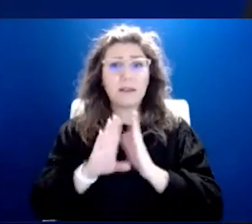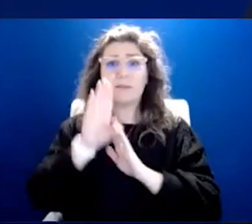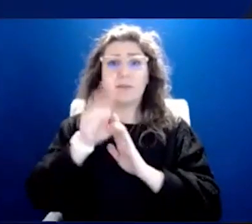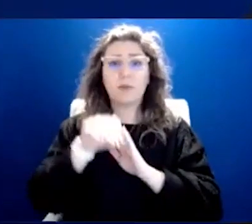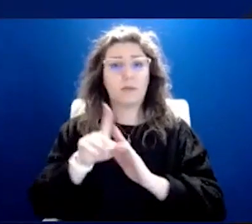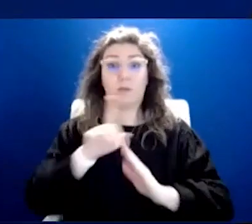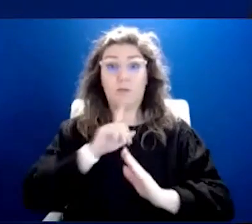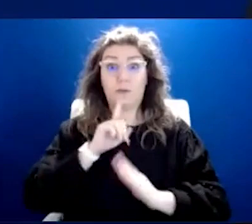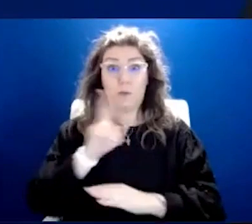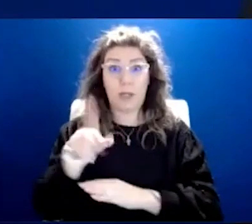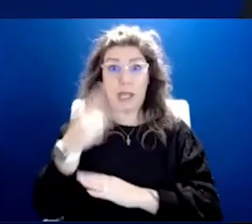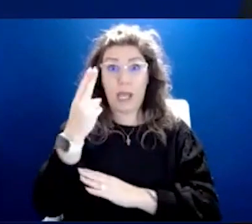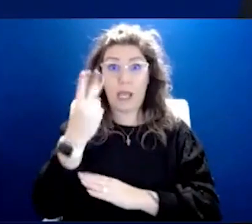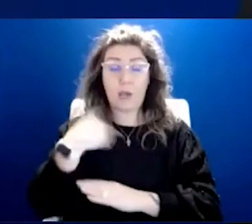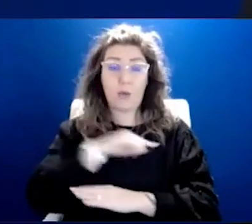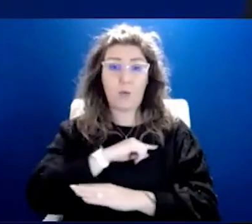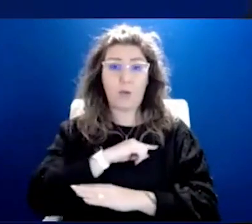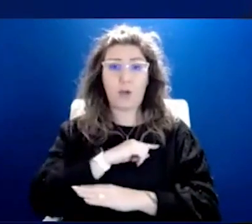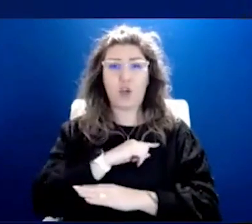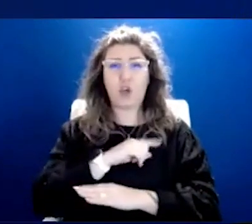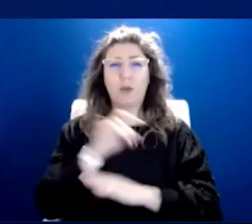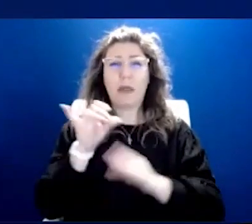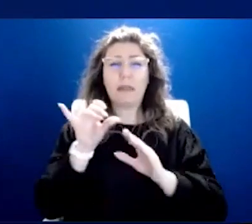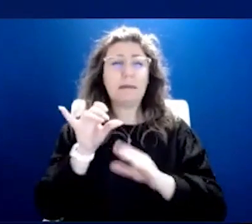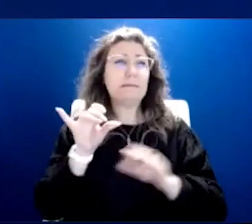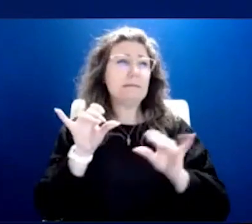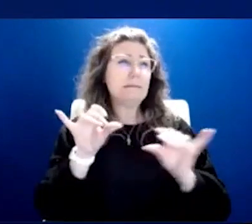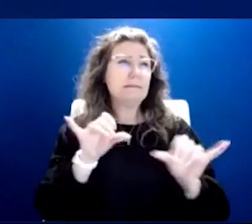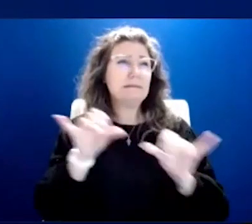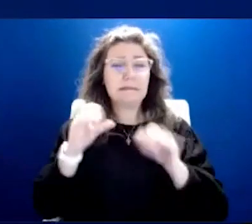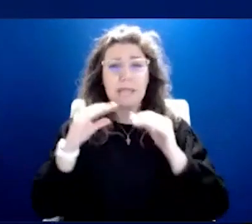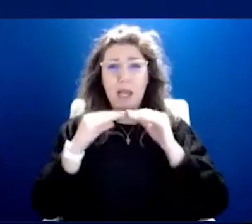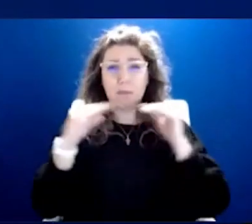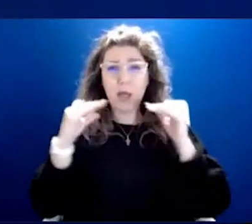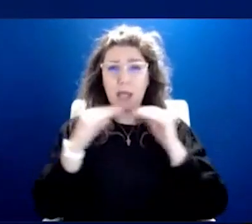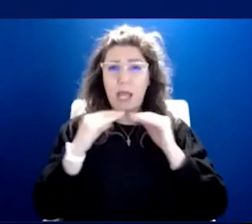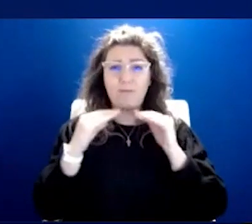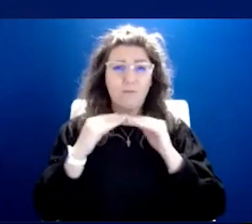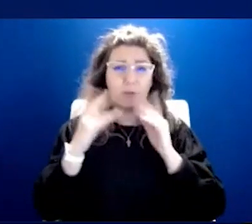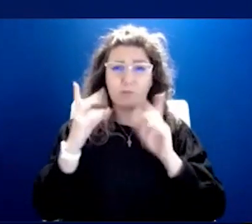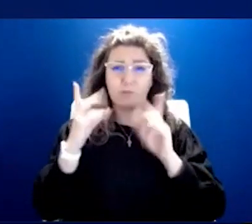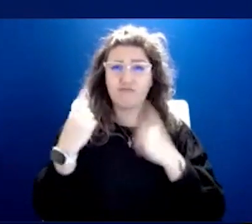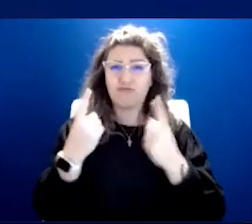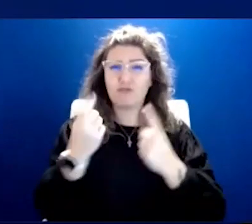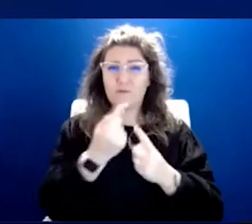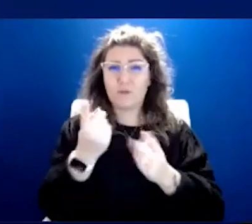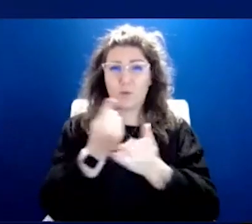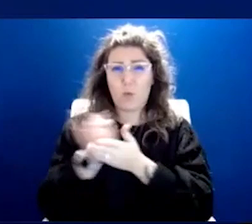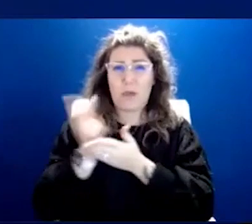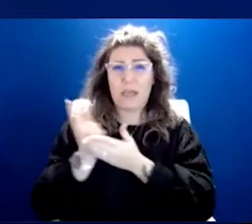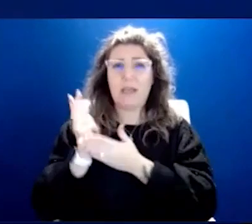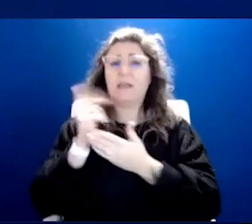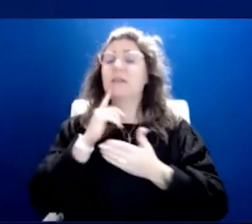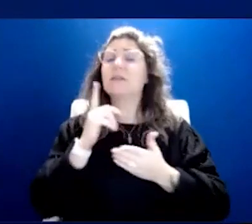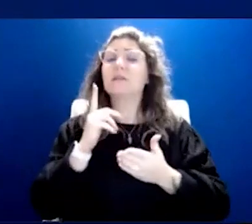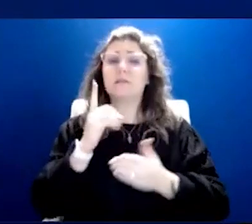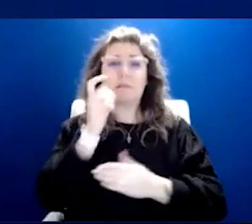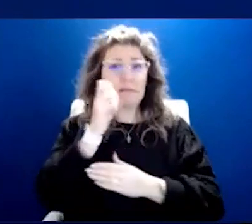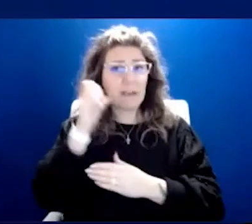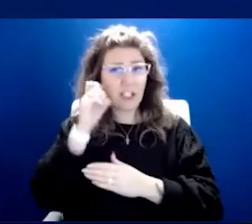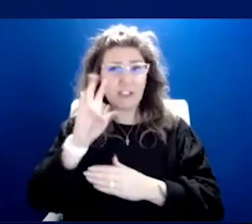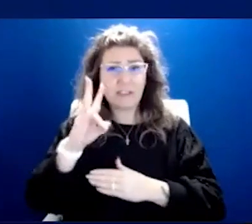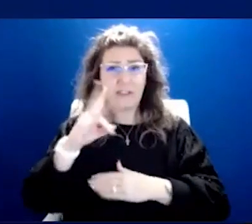high. We're about the same level as we've been here for a couple of weeks. I think yesterday we had our 7-day average